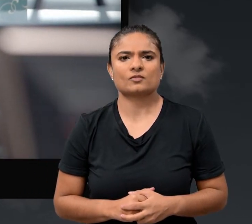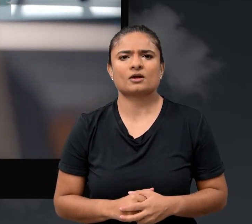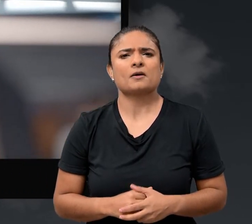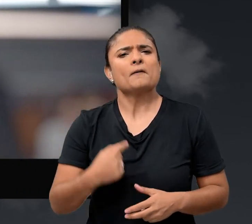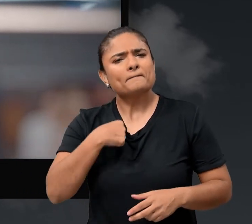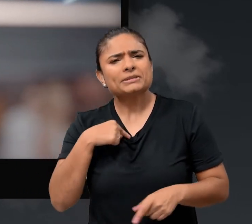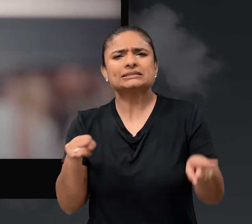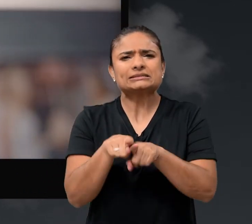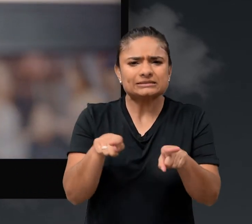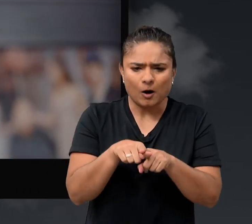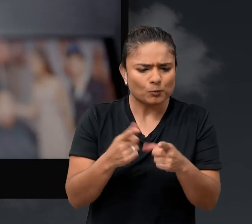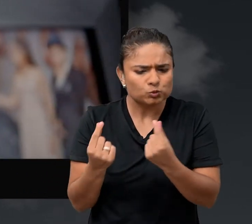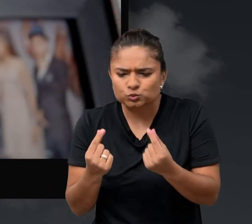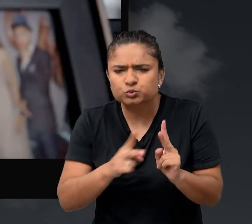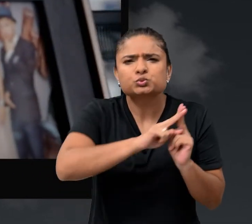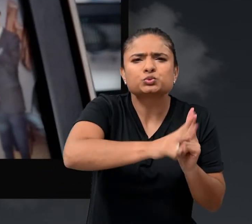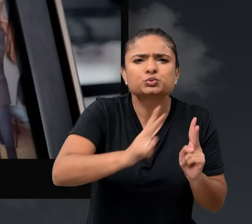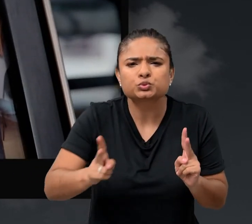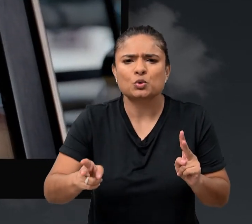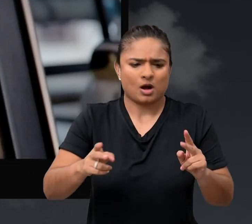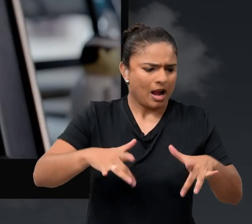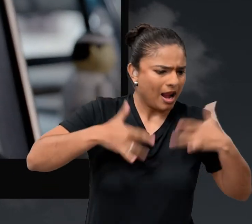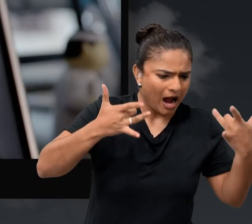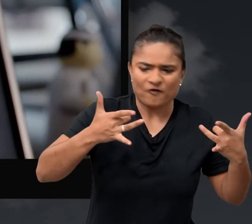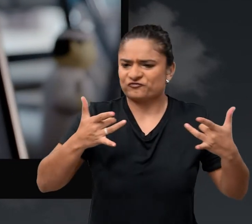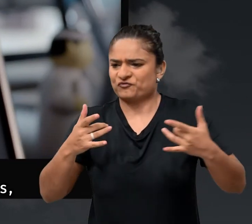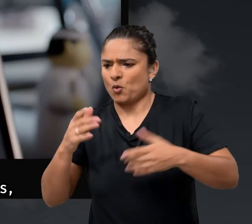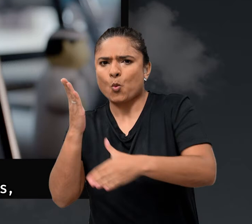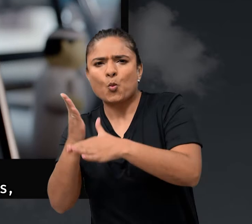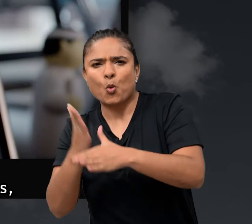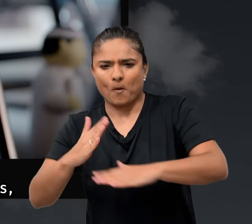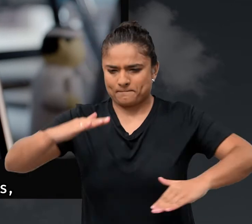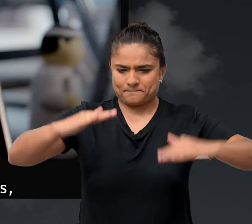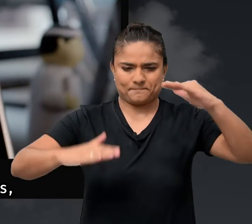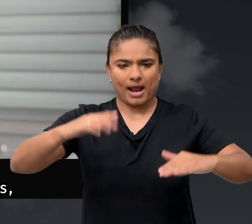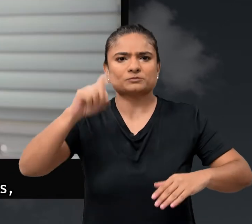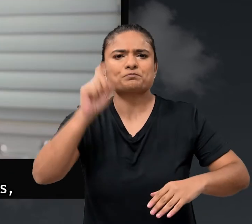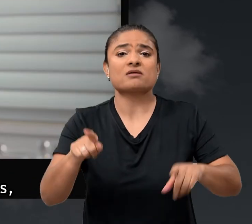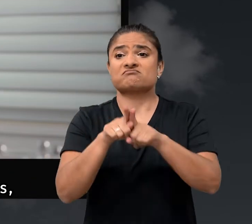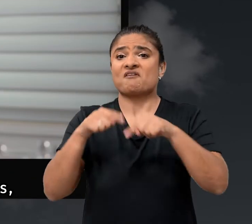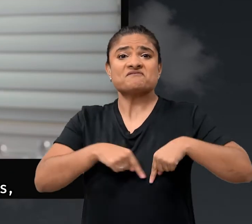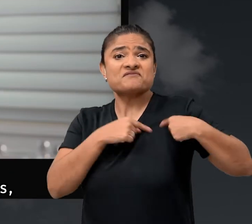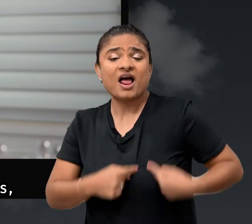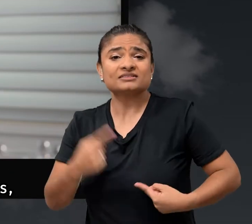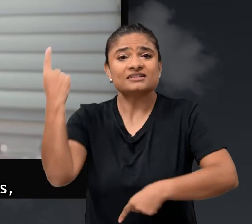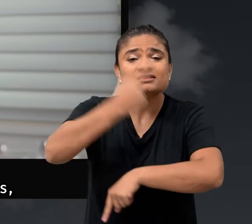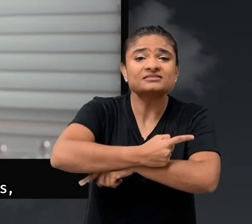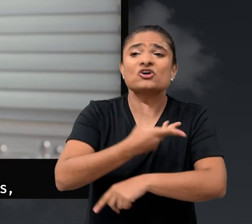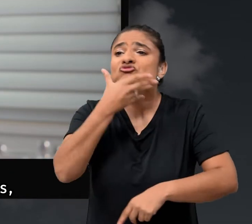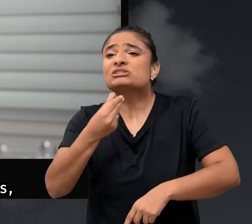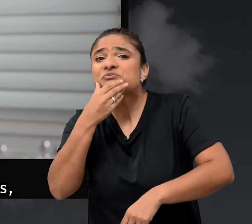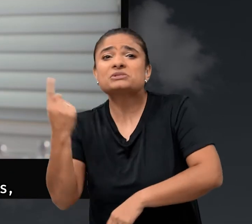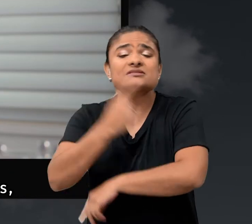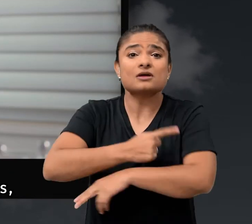A profession like obstetrics and gynecology is very difficult to balance. There are many Valentine's Days, Christmases,